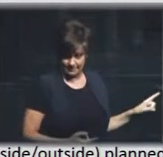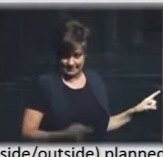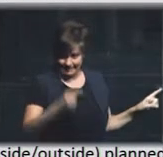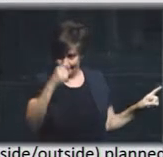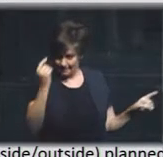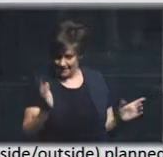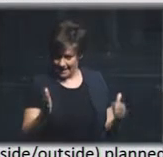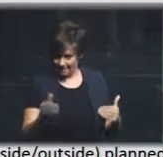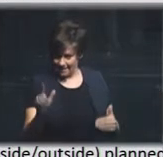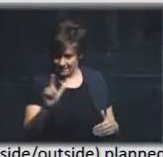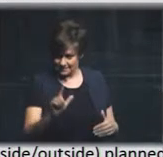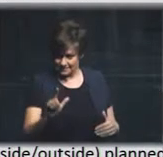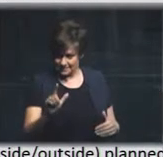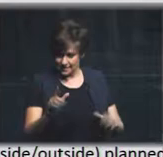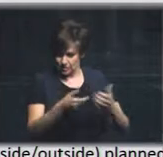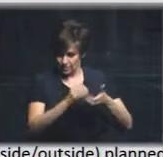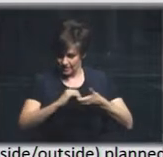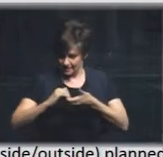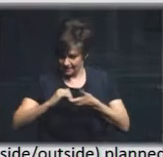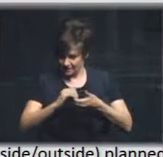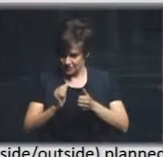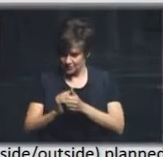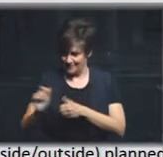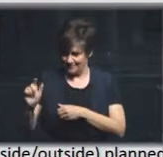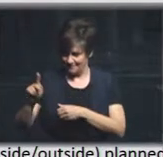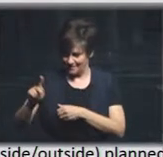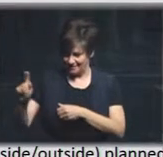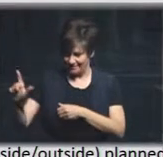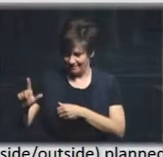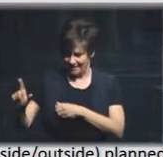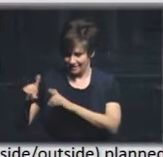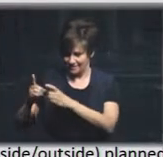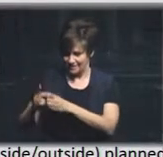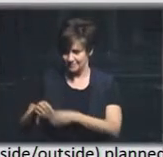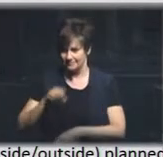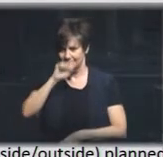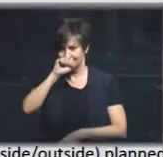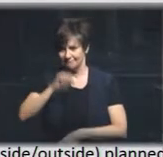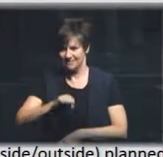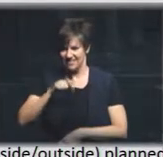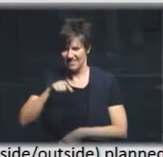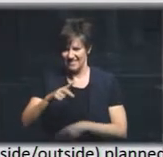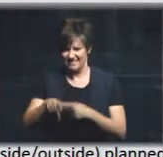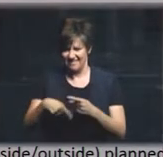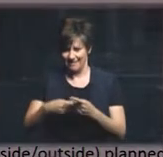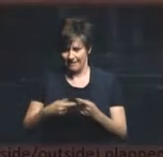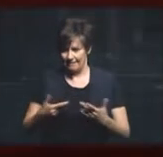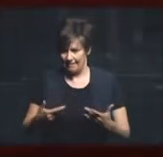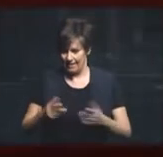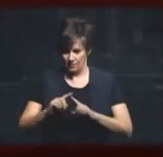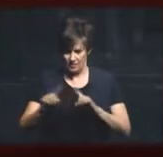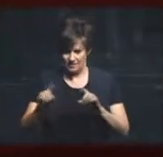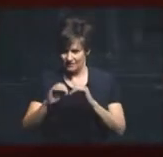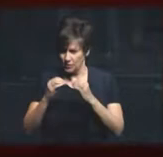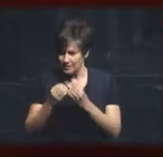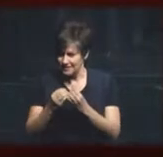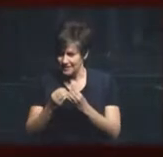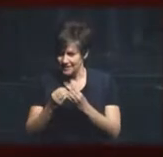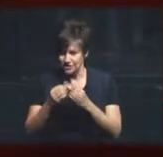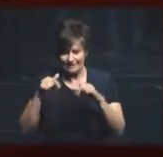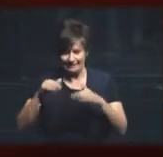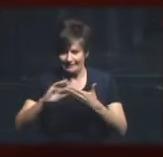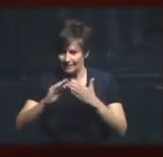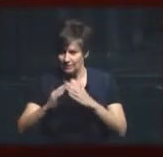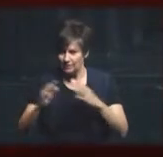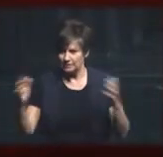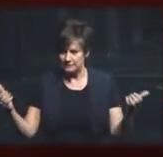Box collaboration with the Pikes Peak Library District. This is the kind of thing I love, where different organizations in our community can